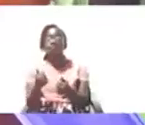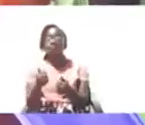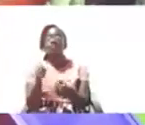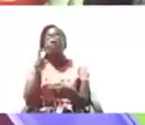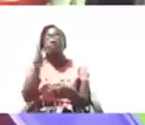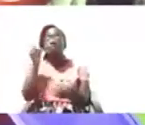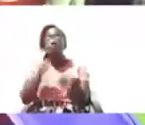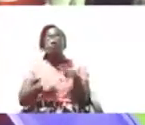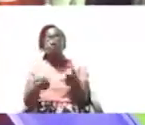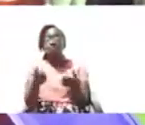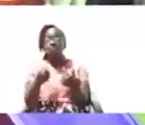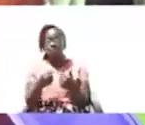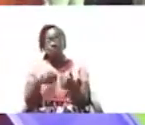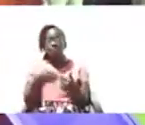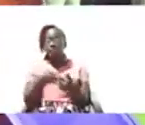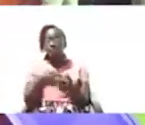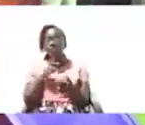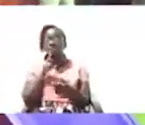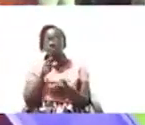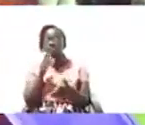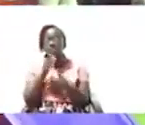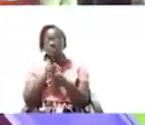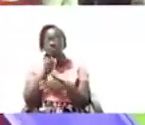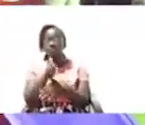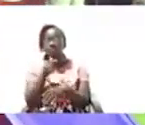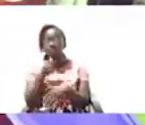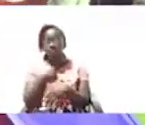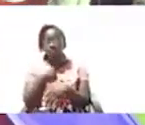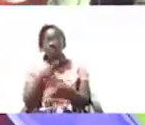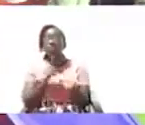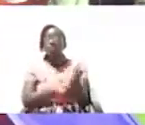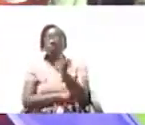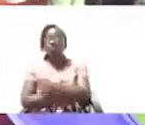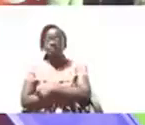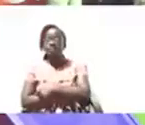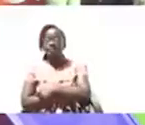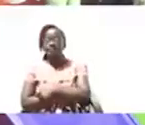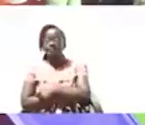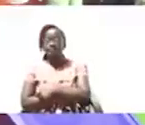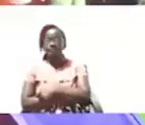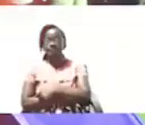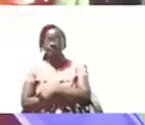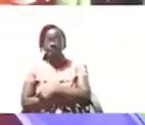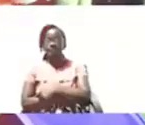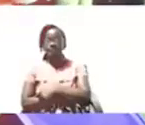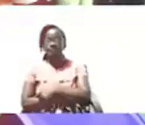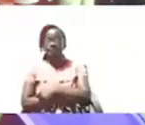you cannot. I said, I'm a Kedimachi. Say what I'm saying after me. Another day. Today.